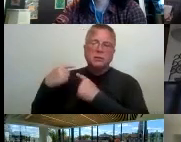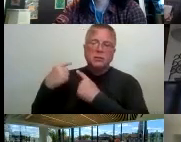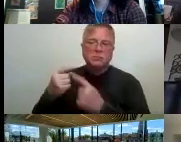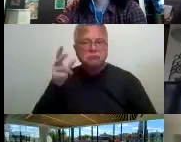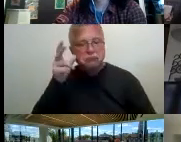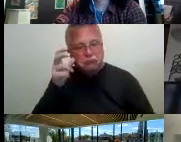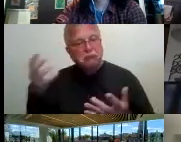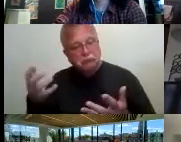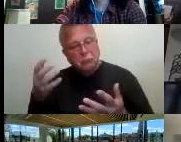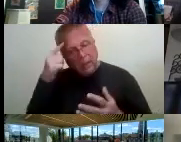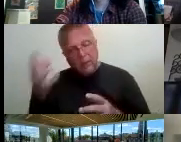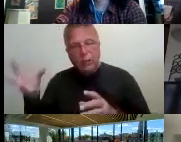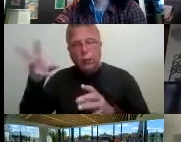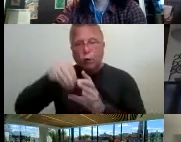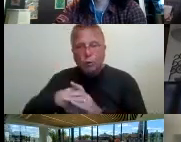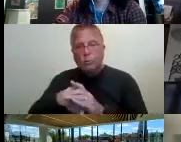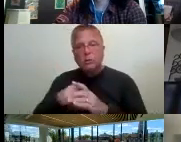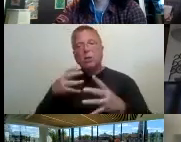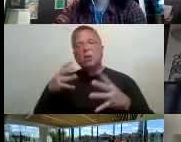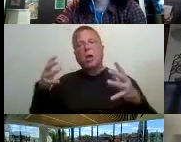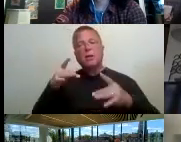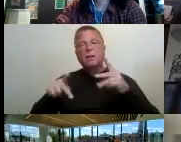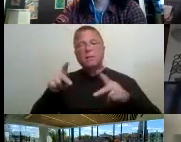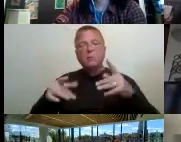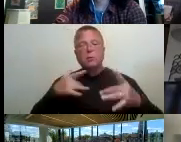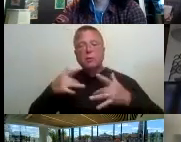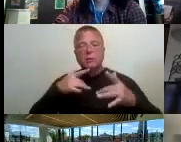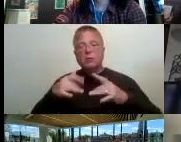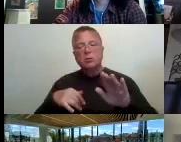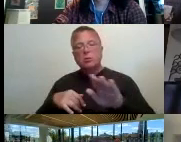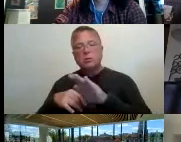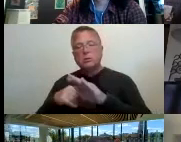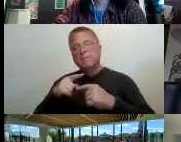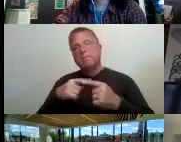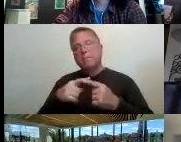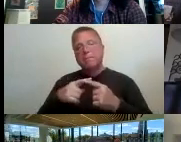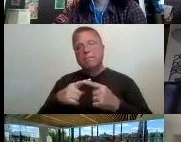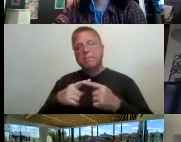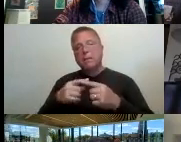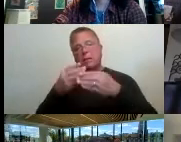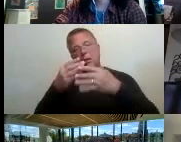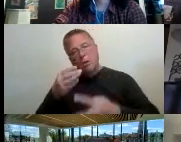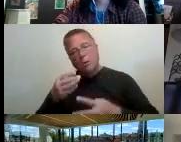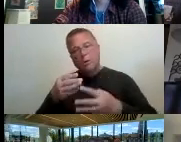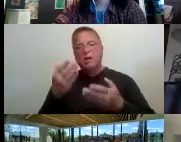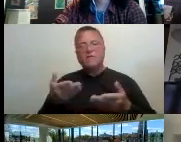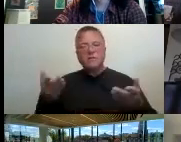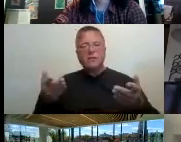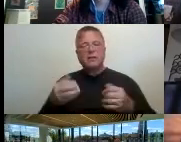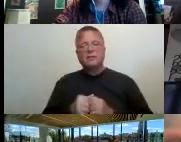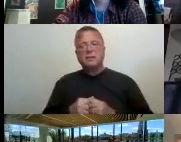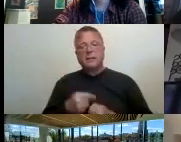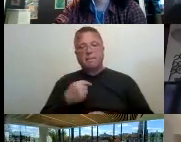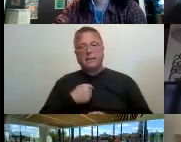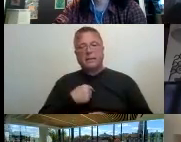it incorporates a lot of people's concerns about a whole lot of stuff that I and